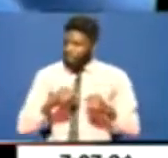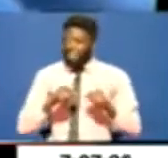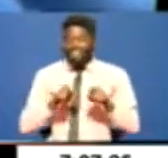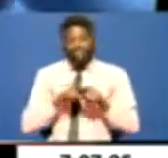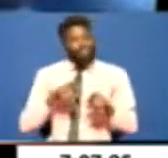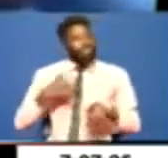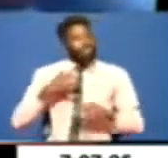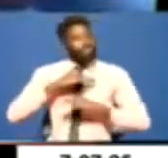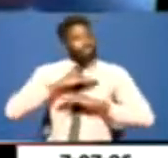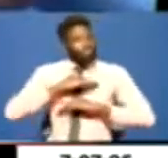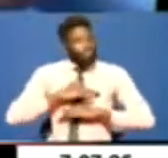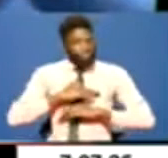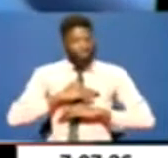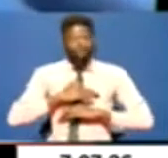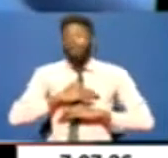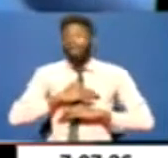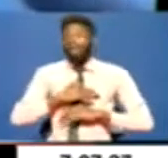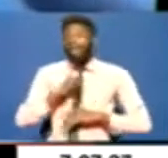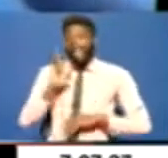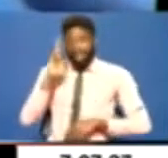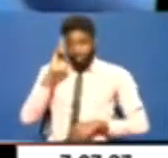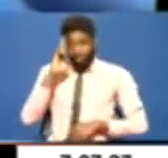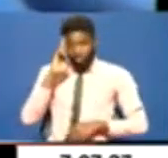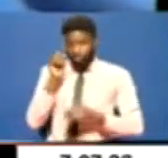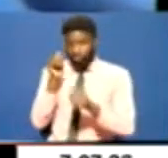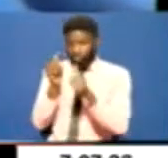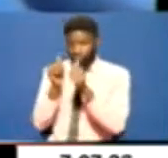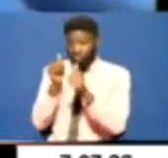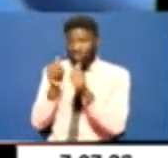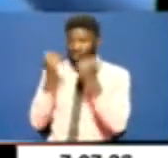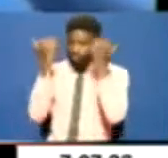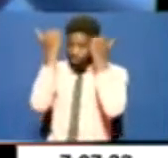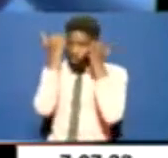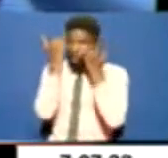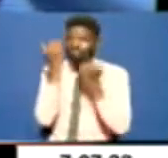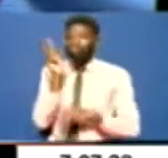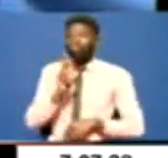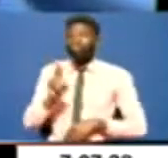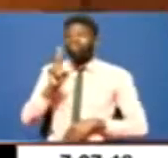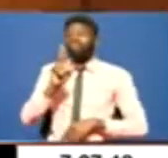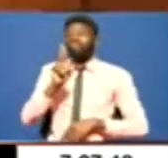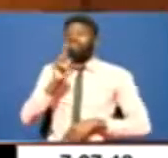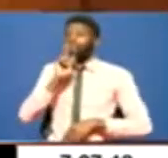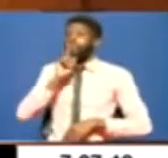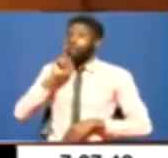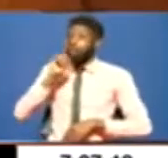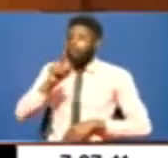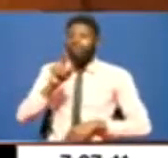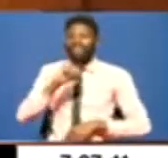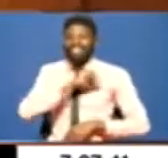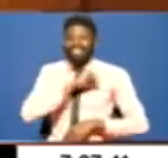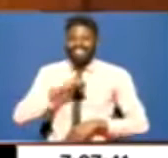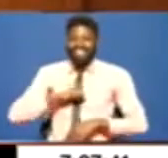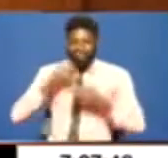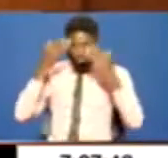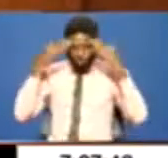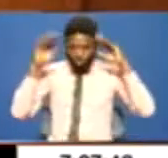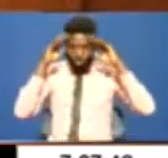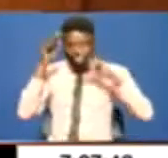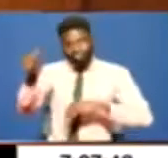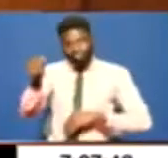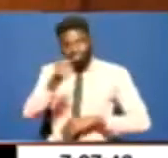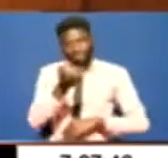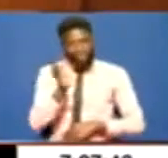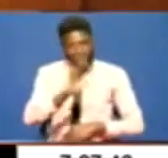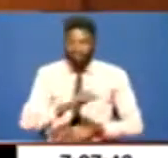to acquit Senator Mwaura, namely the principle of non-discrimination. We may have disagreed on other things in